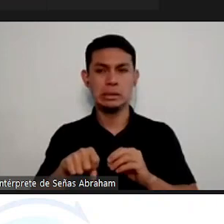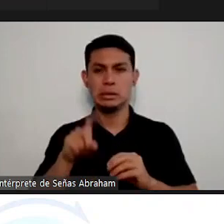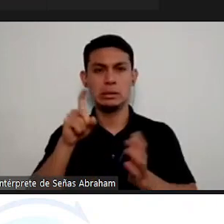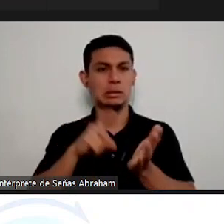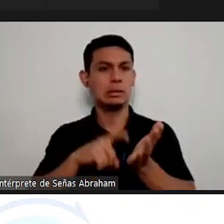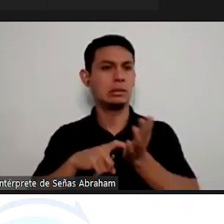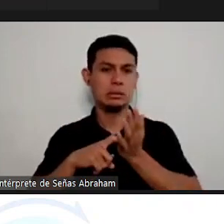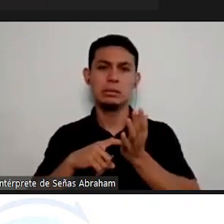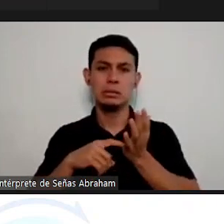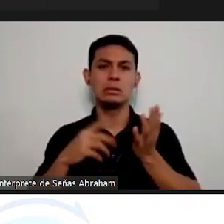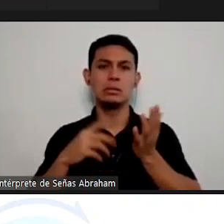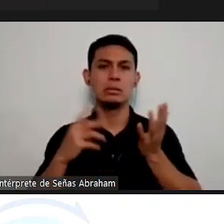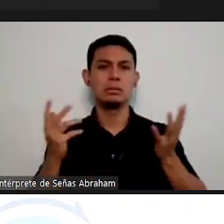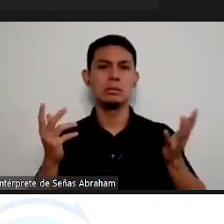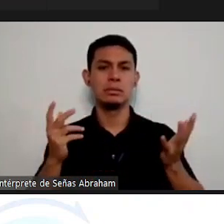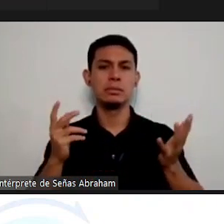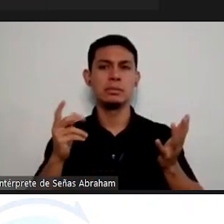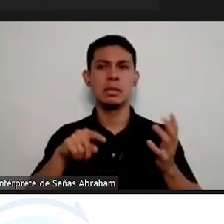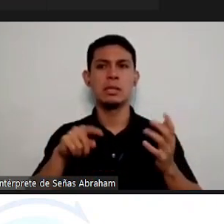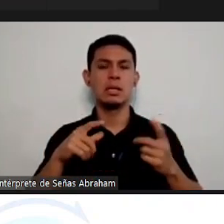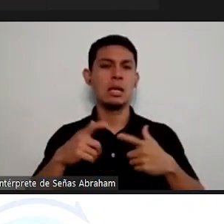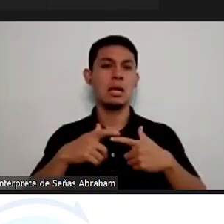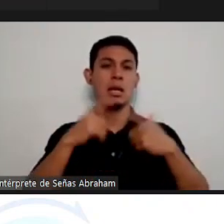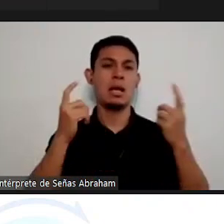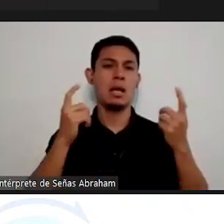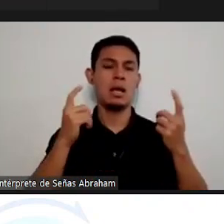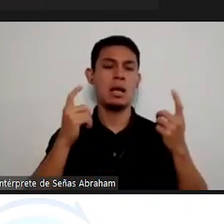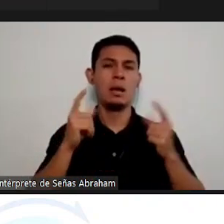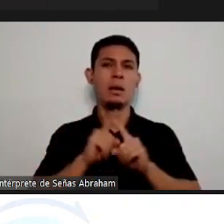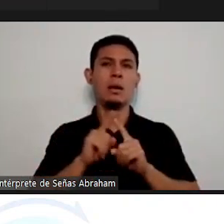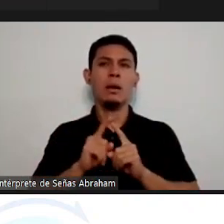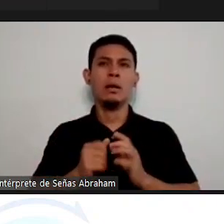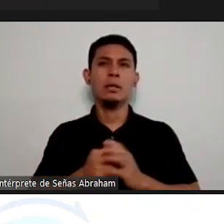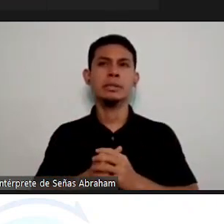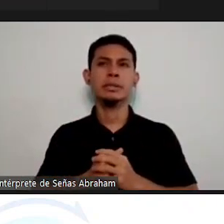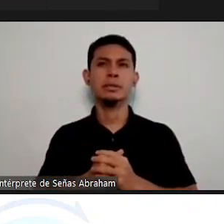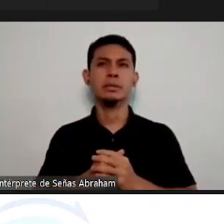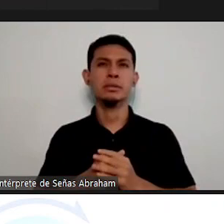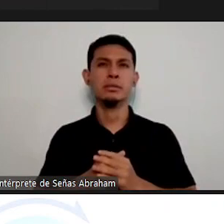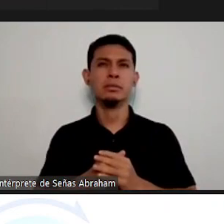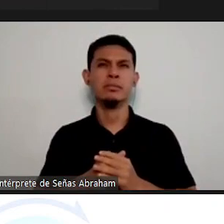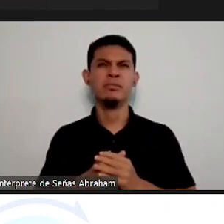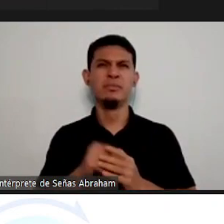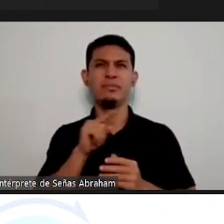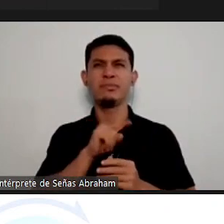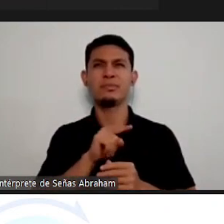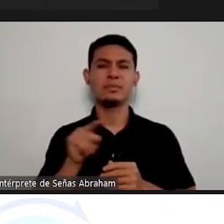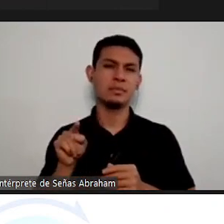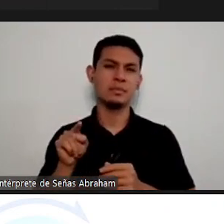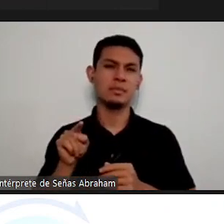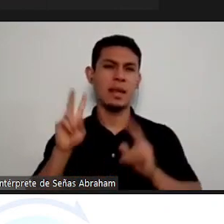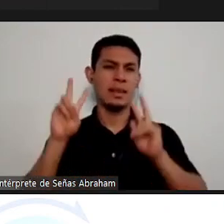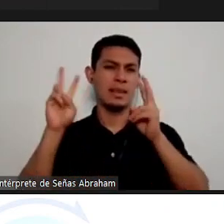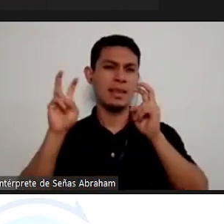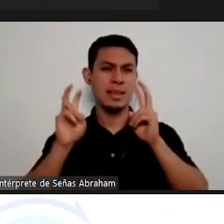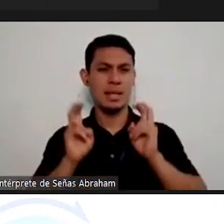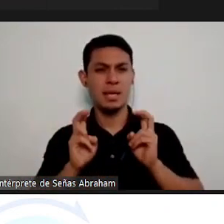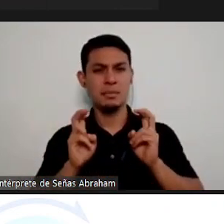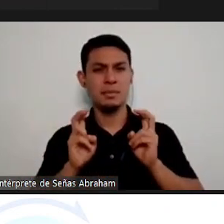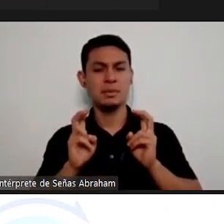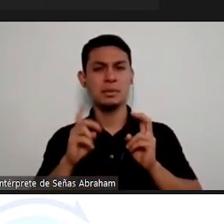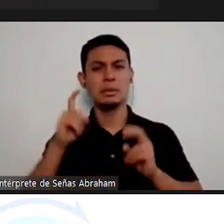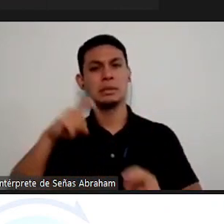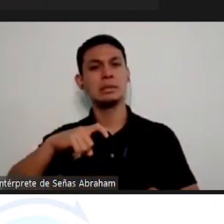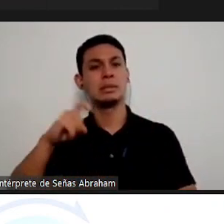considering that if you want them from the big companies as the mining companies to